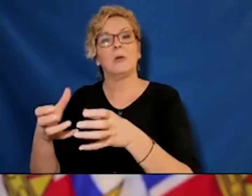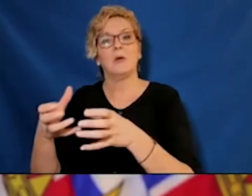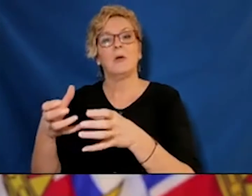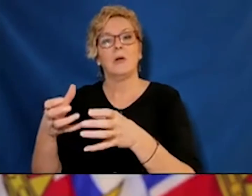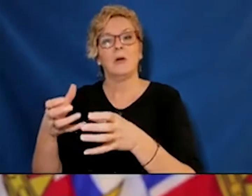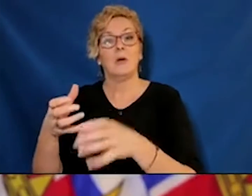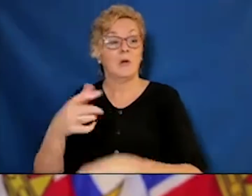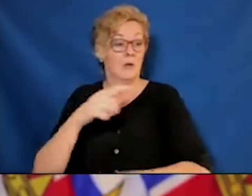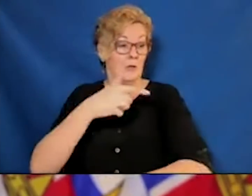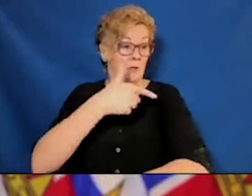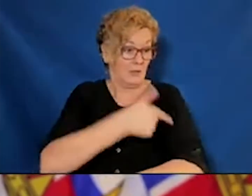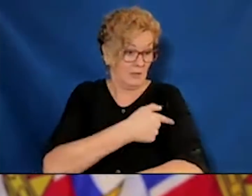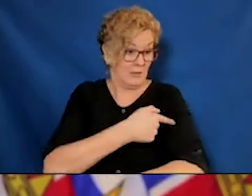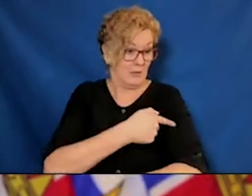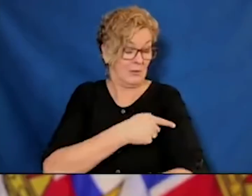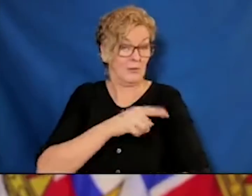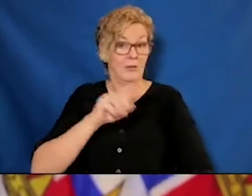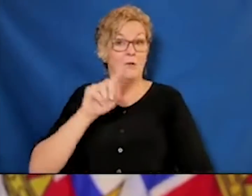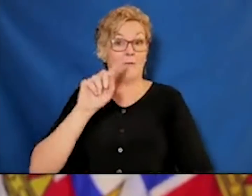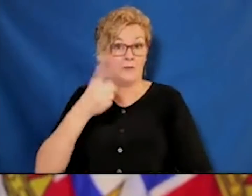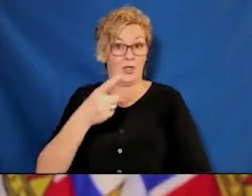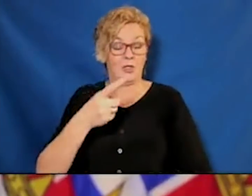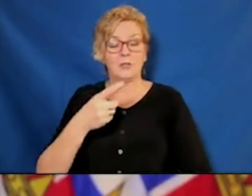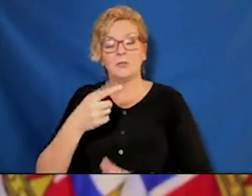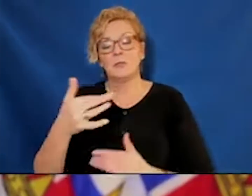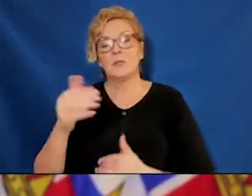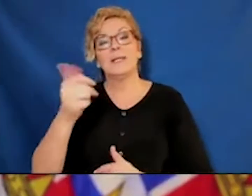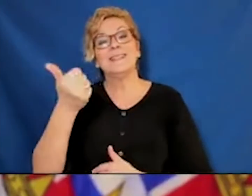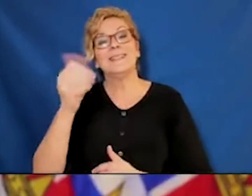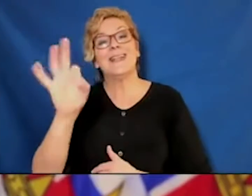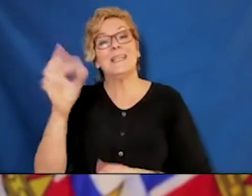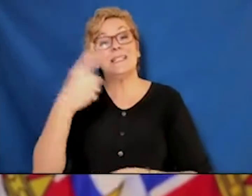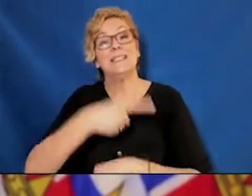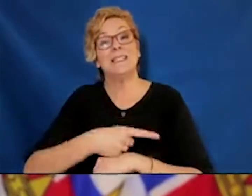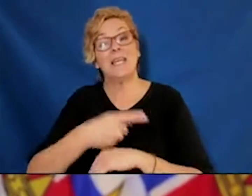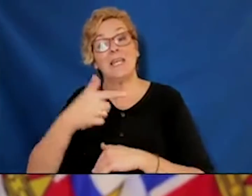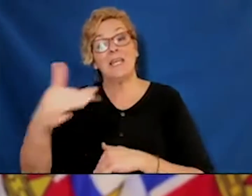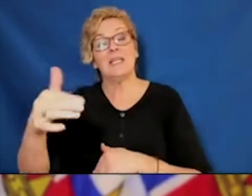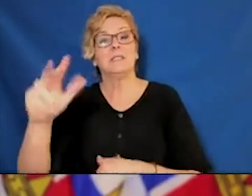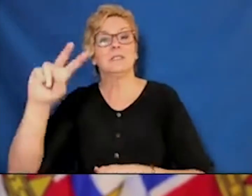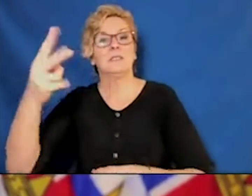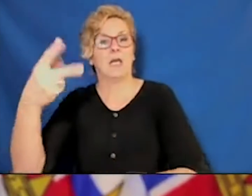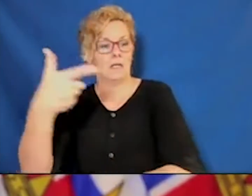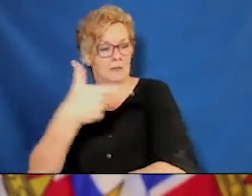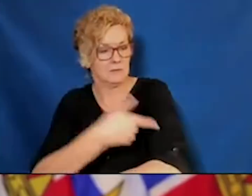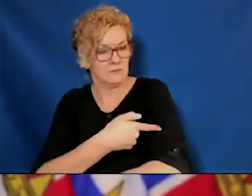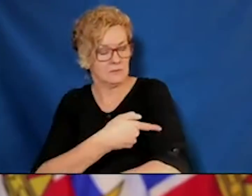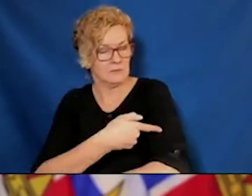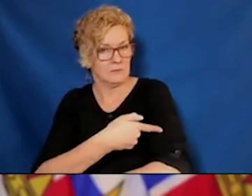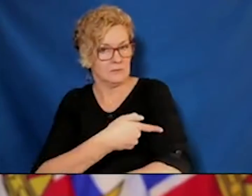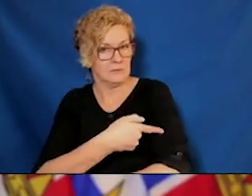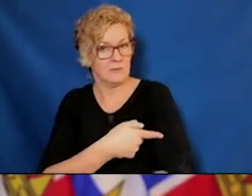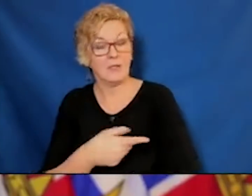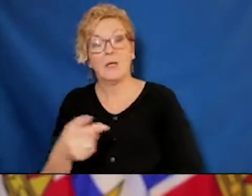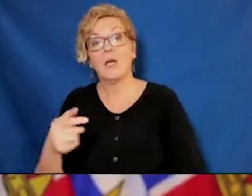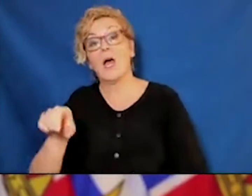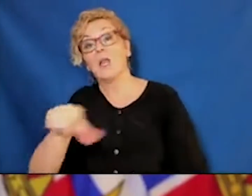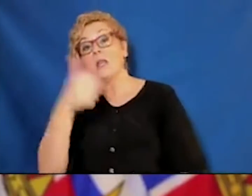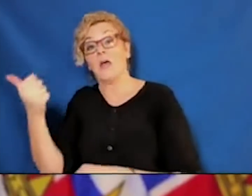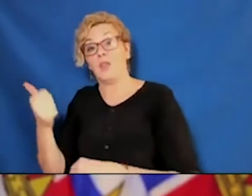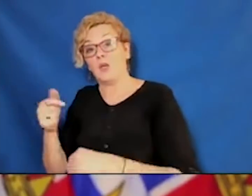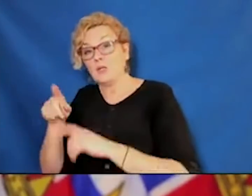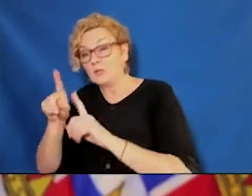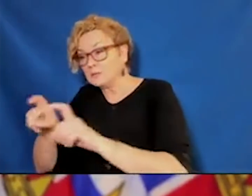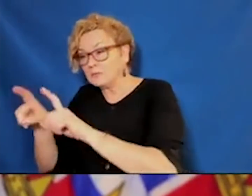the people who got it at day 19 and the people who got it at day 42 in how well the vaccine worked after the